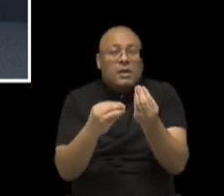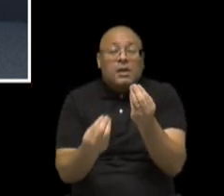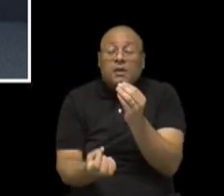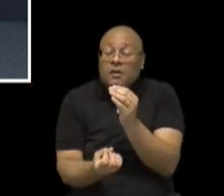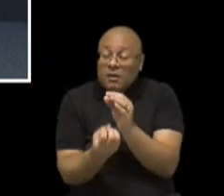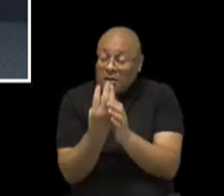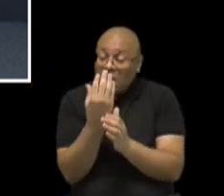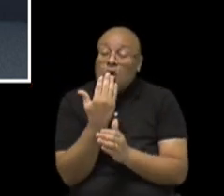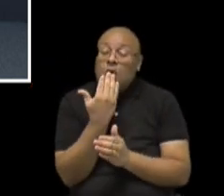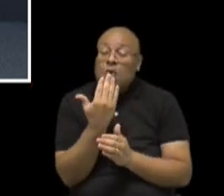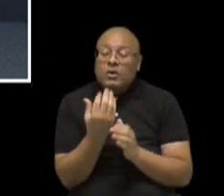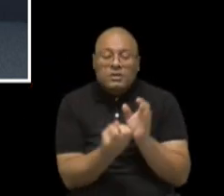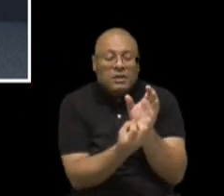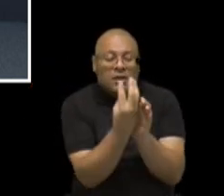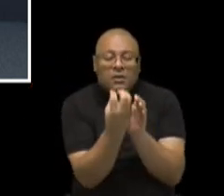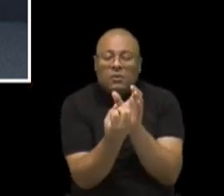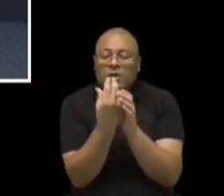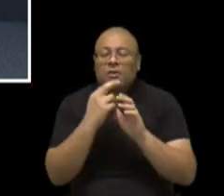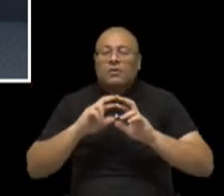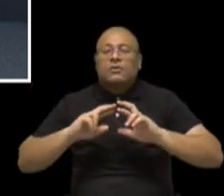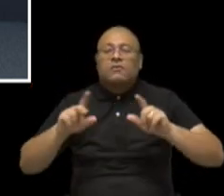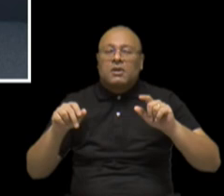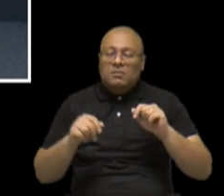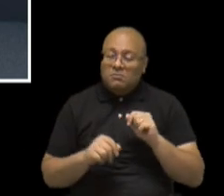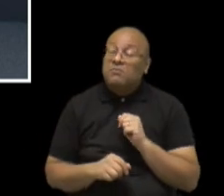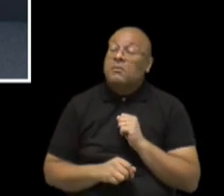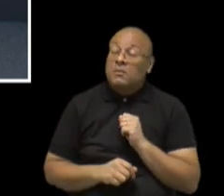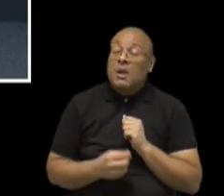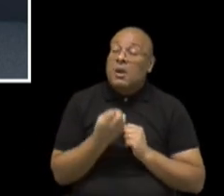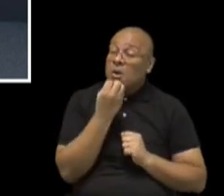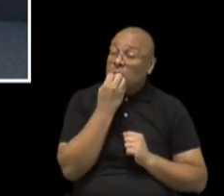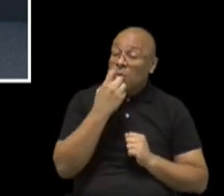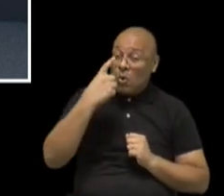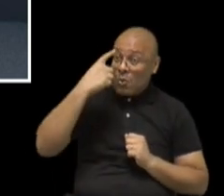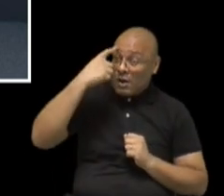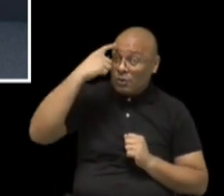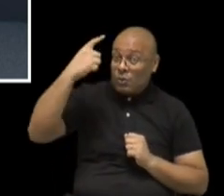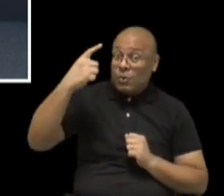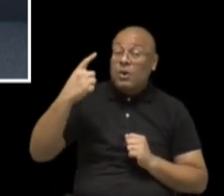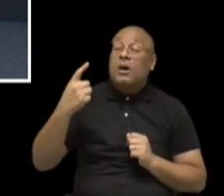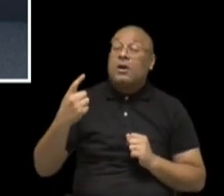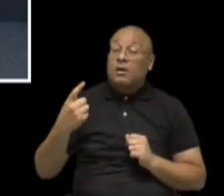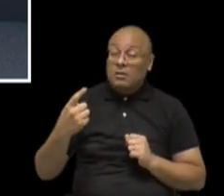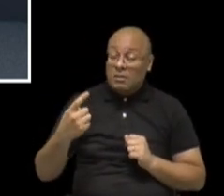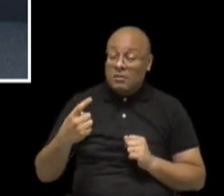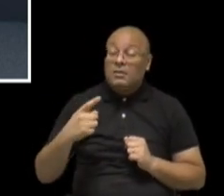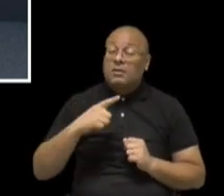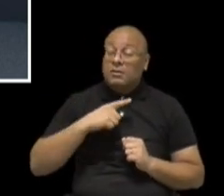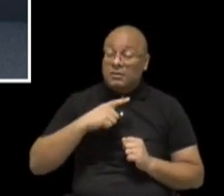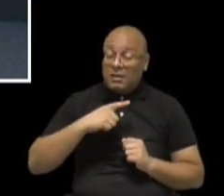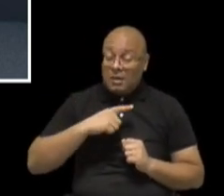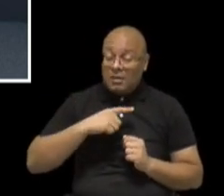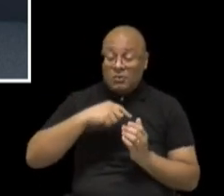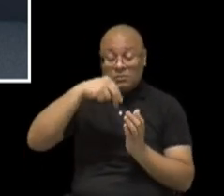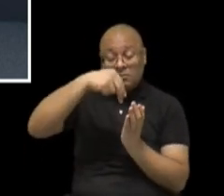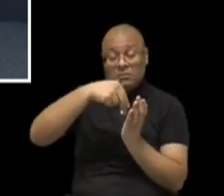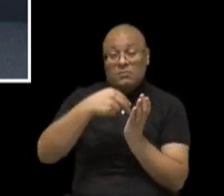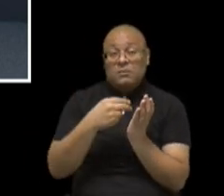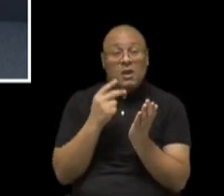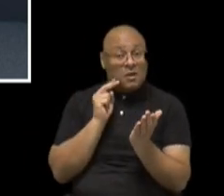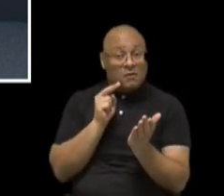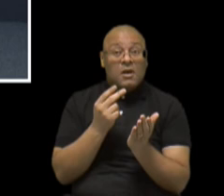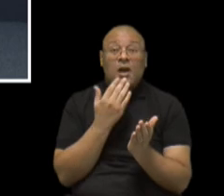different colors. Hi, that's a very good idea for decoration also. Pick an artist and see the colors.